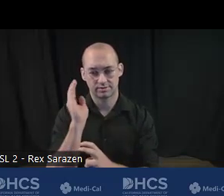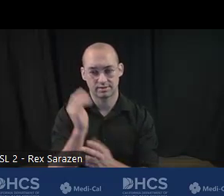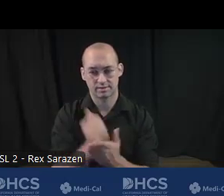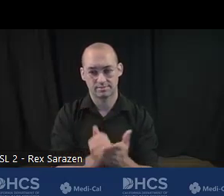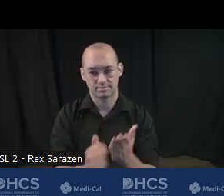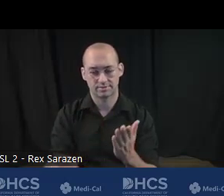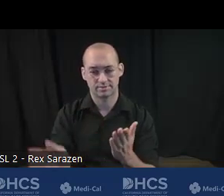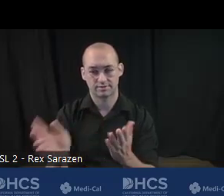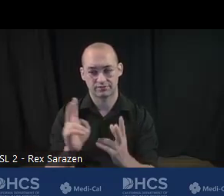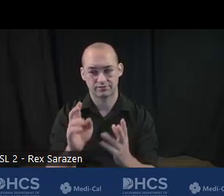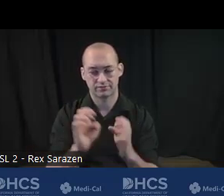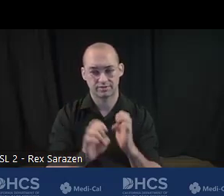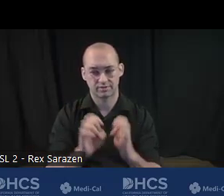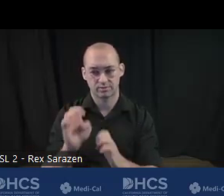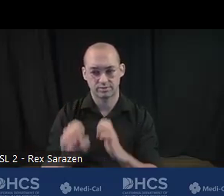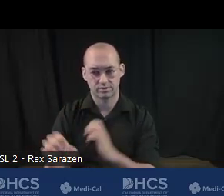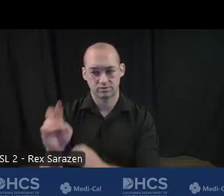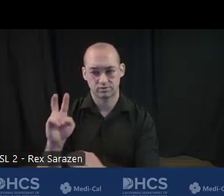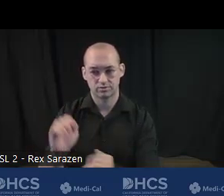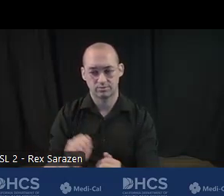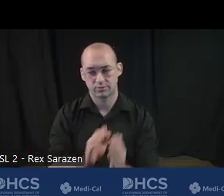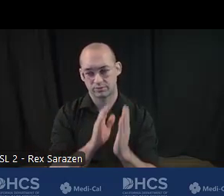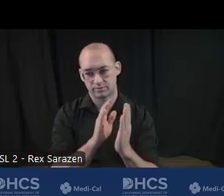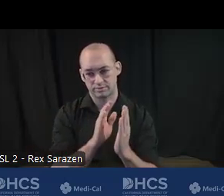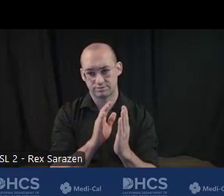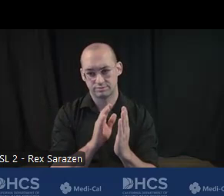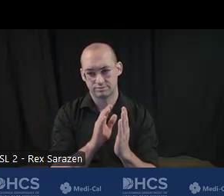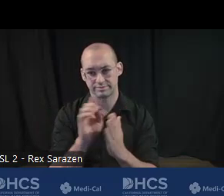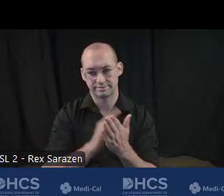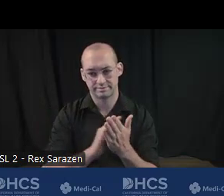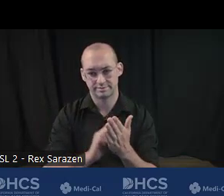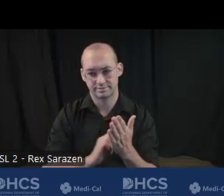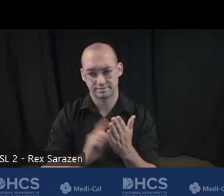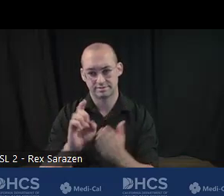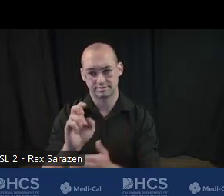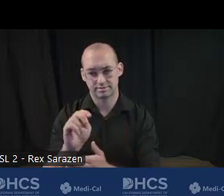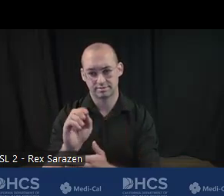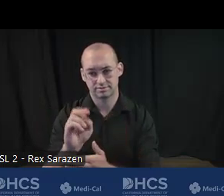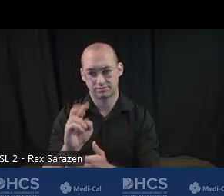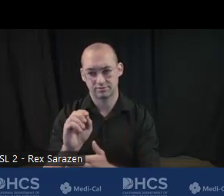us evaluate the two approaches and refine the design of the de novo waivers based upon